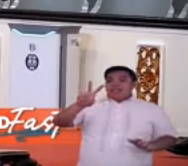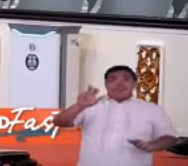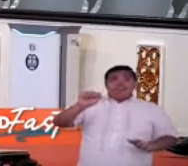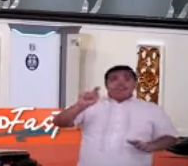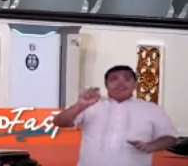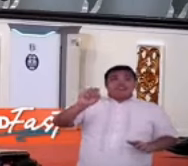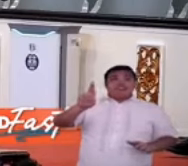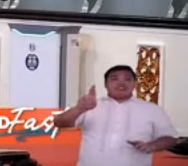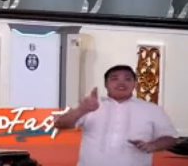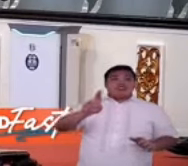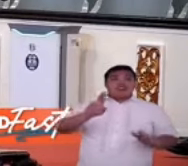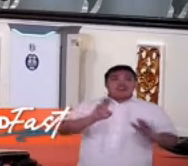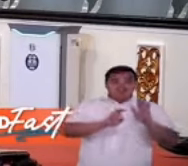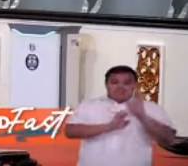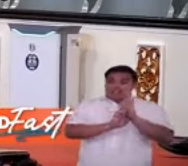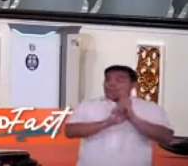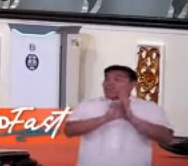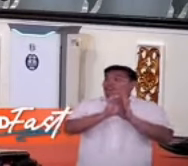Post pag gini mo, naghiwi-hiwi mo, kuan.